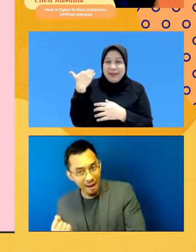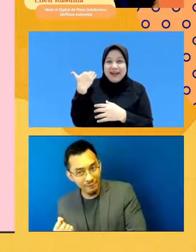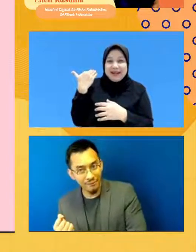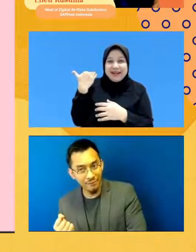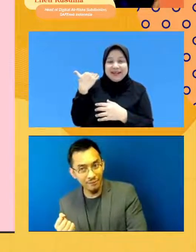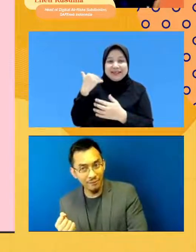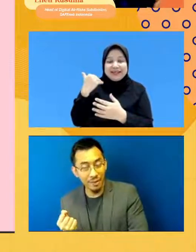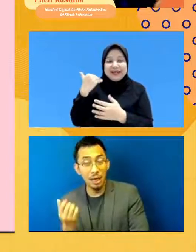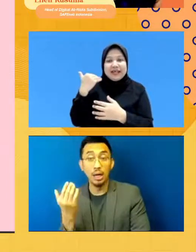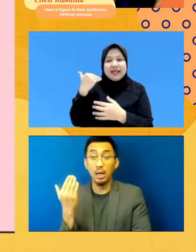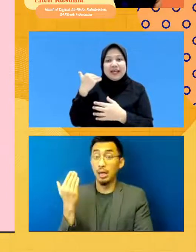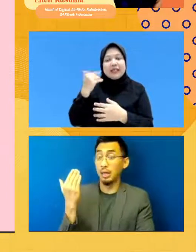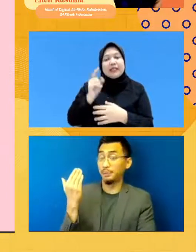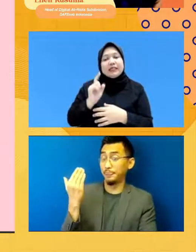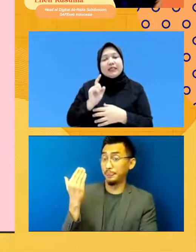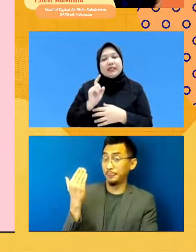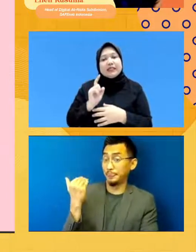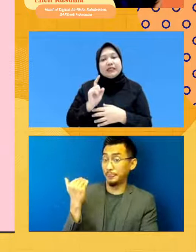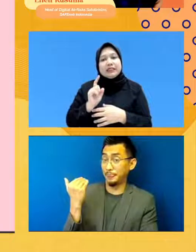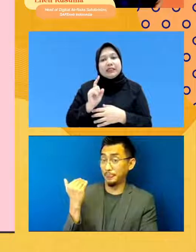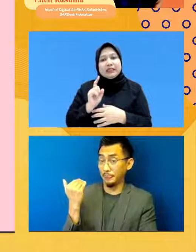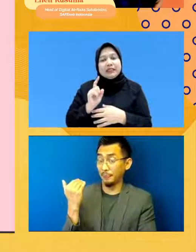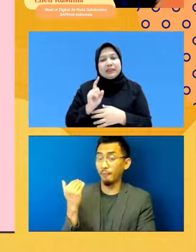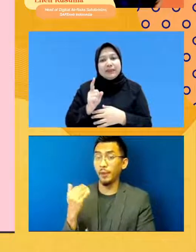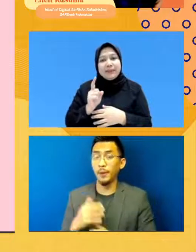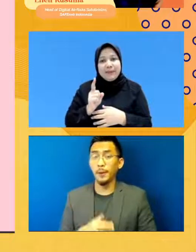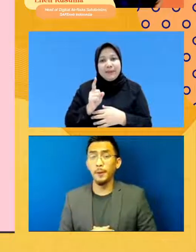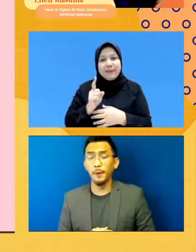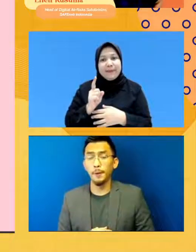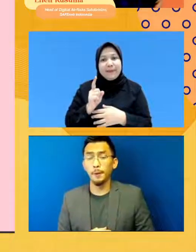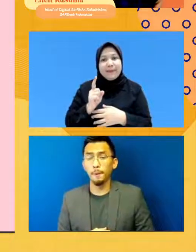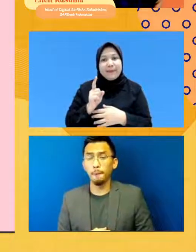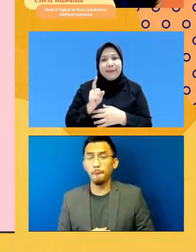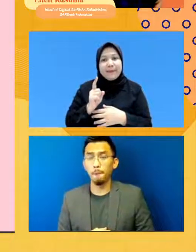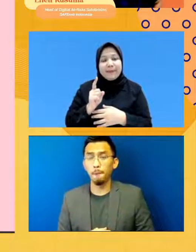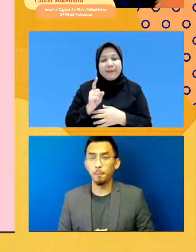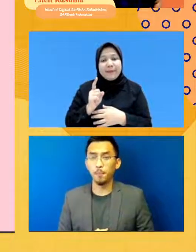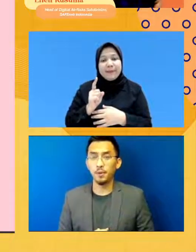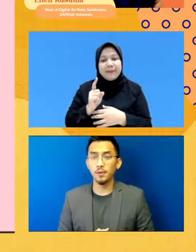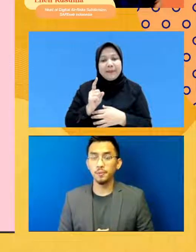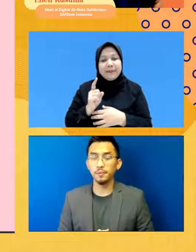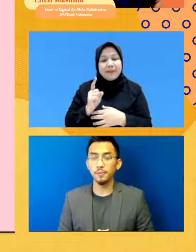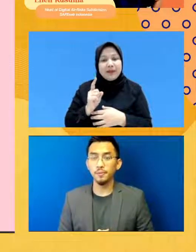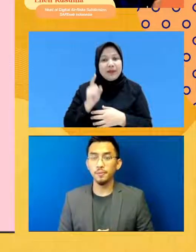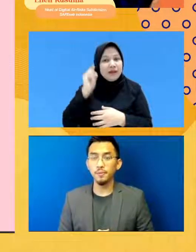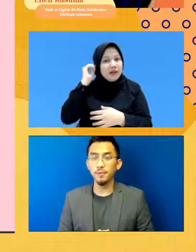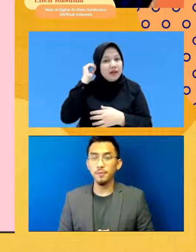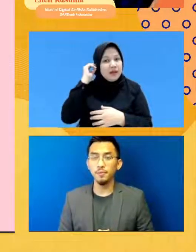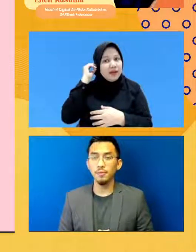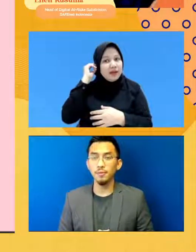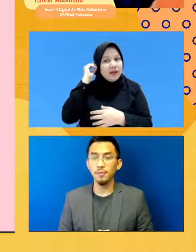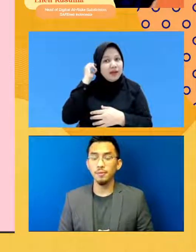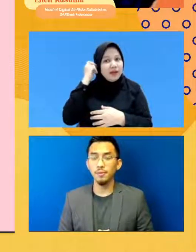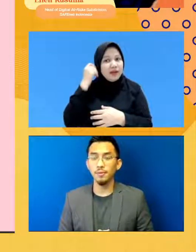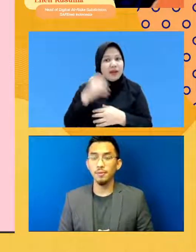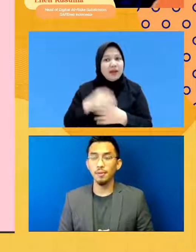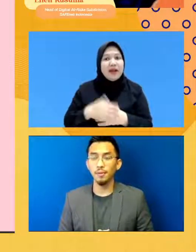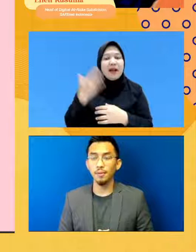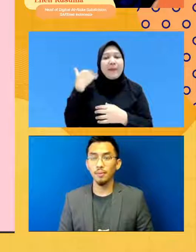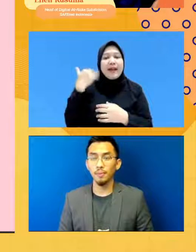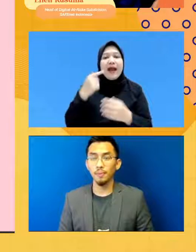because we have done some services to victims of sexual